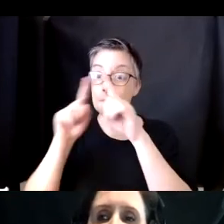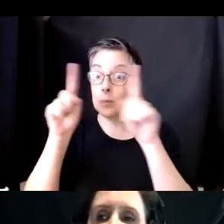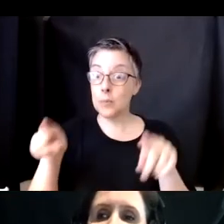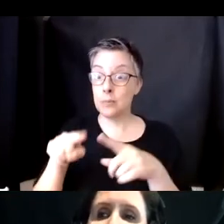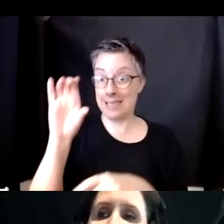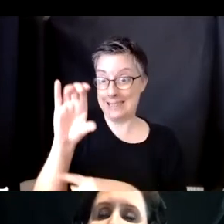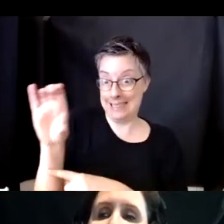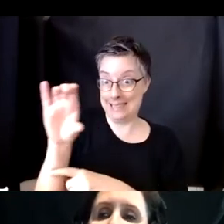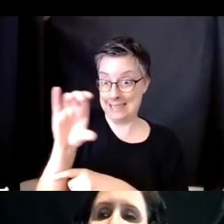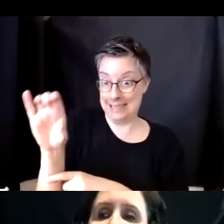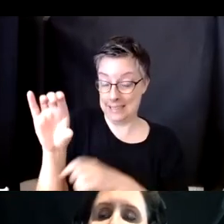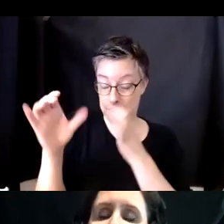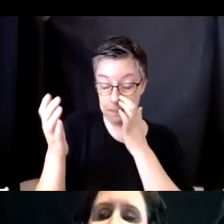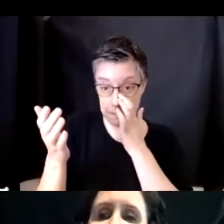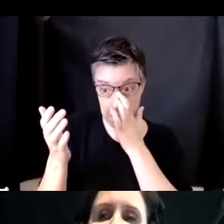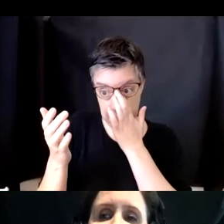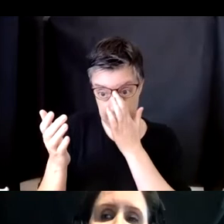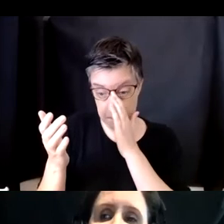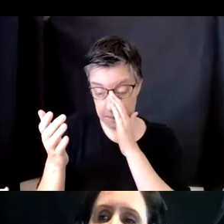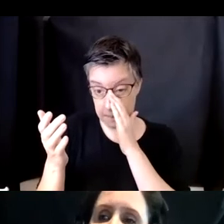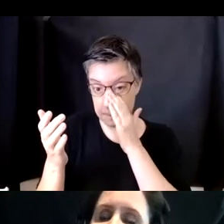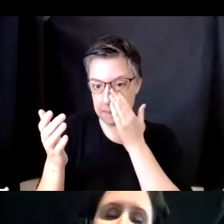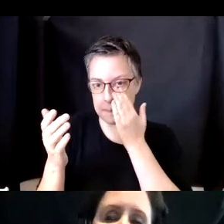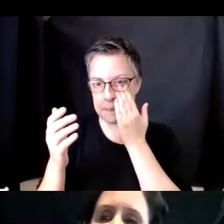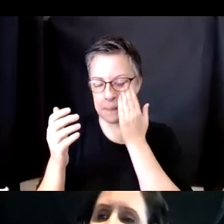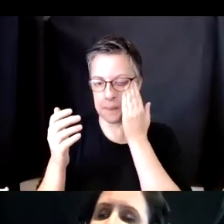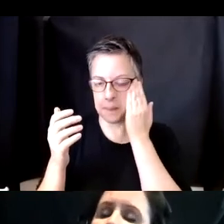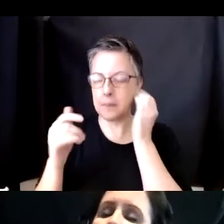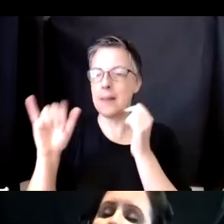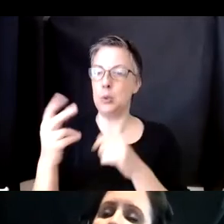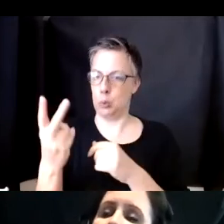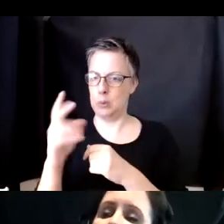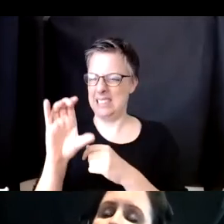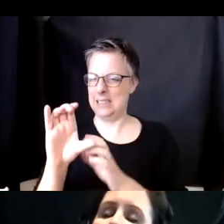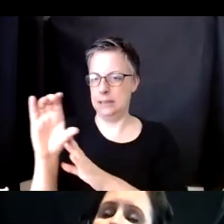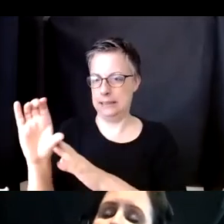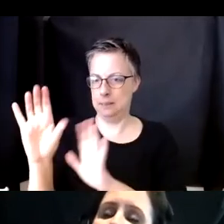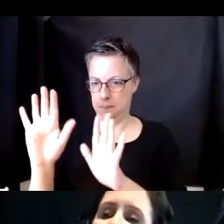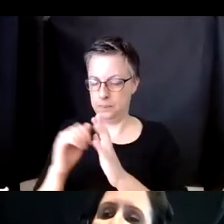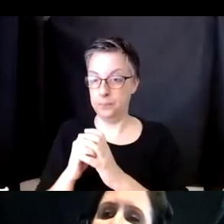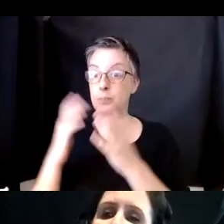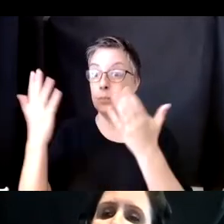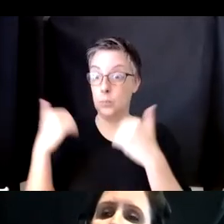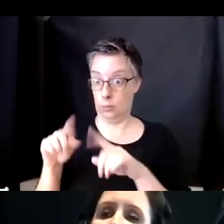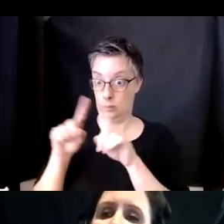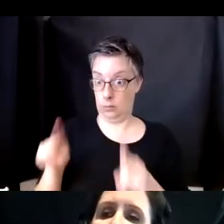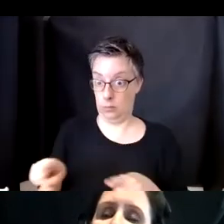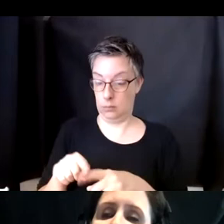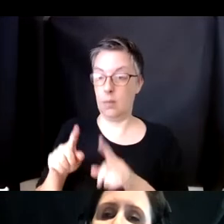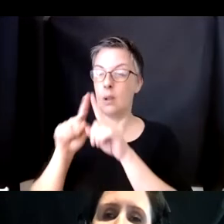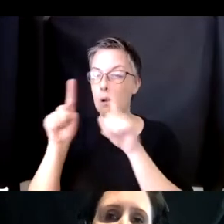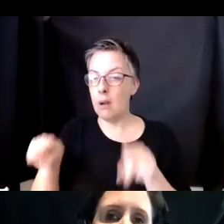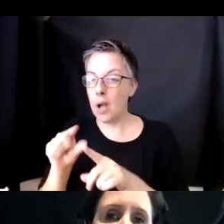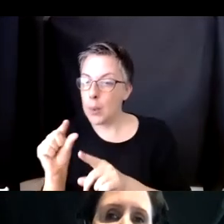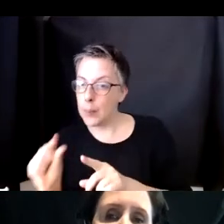a box is the letter CC, two CCs. Then another logo is one of